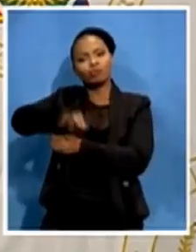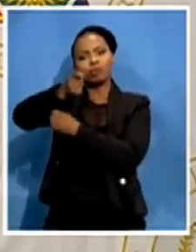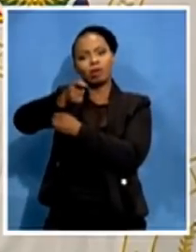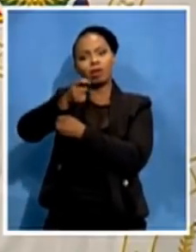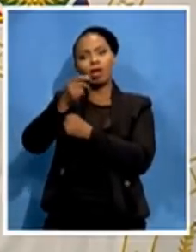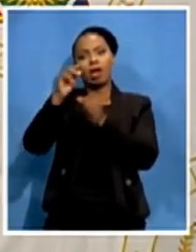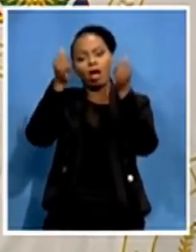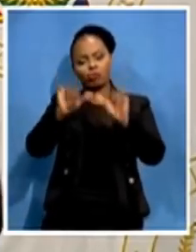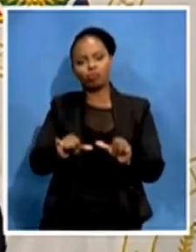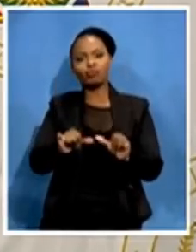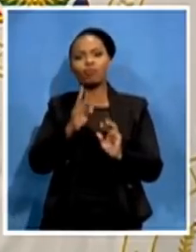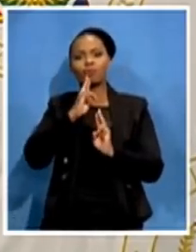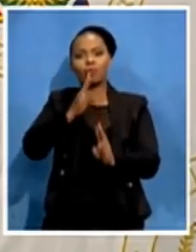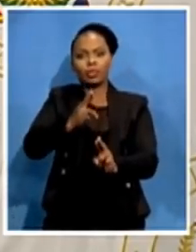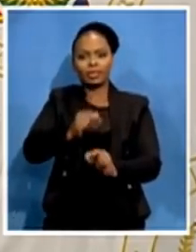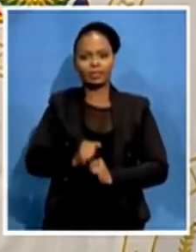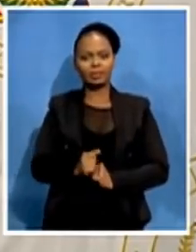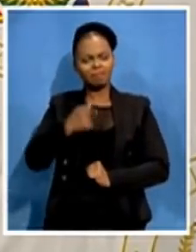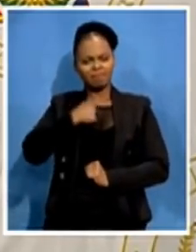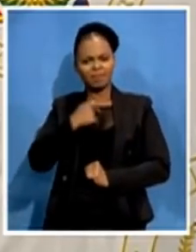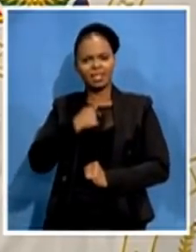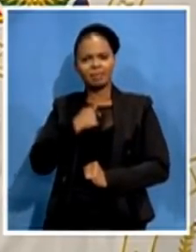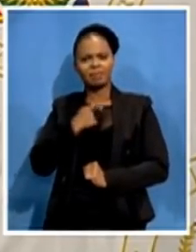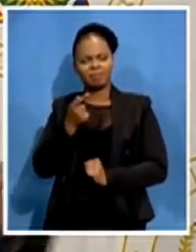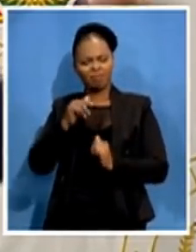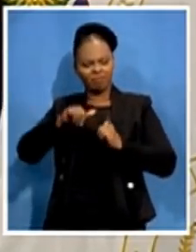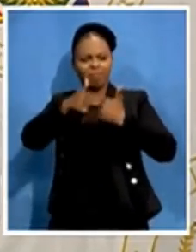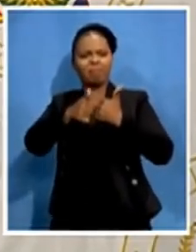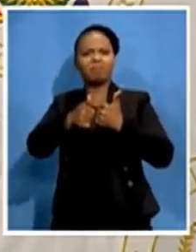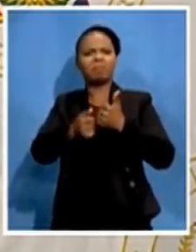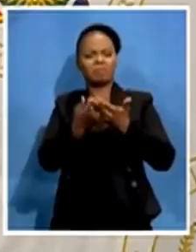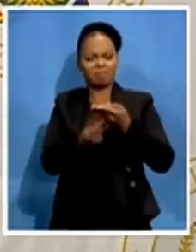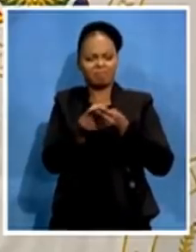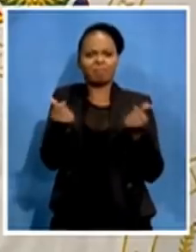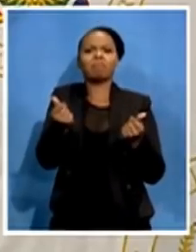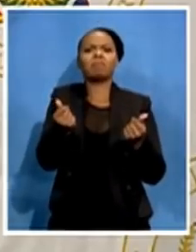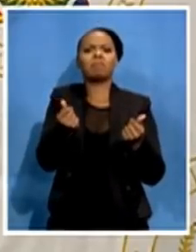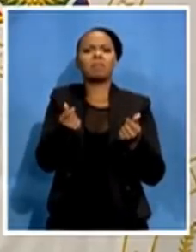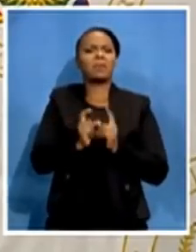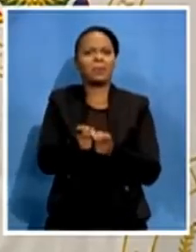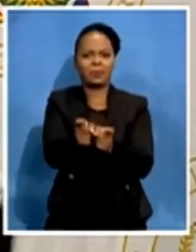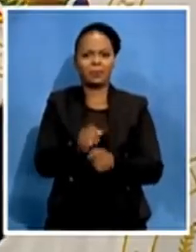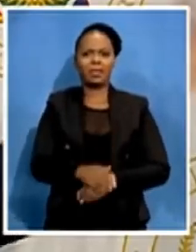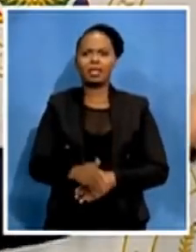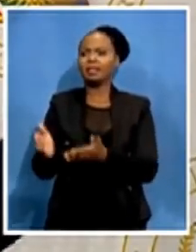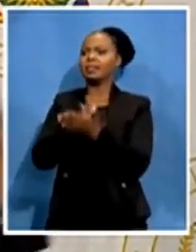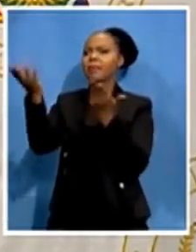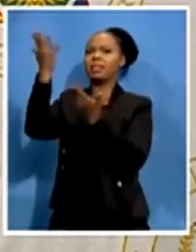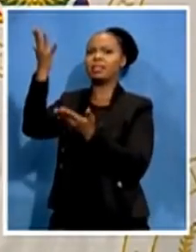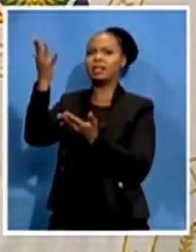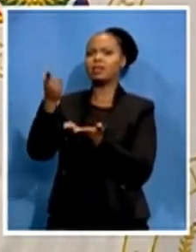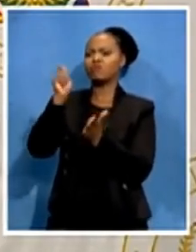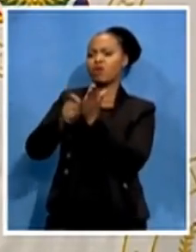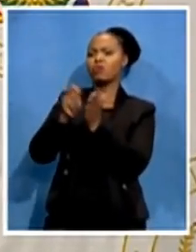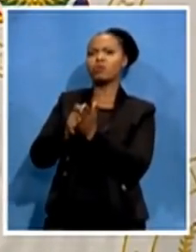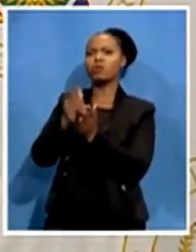with. And somebody wrote an article saying the opposite of what I said. So Mr. Mube brought